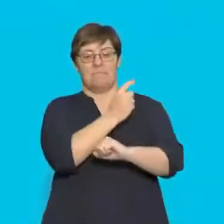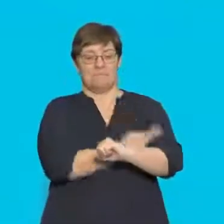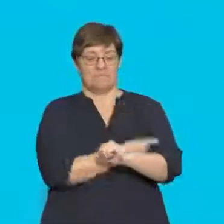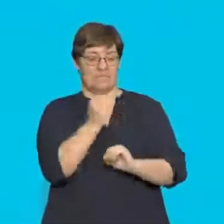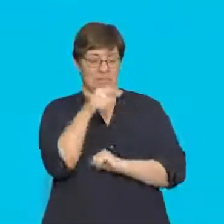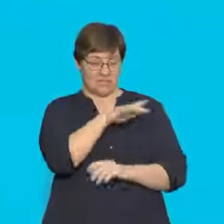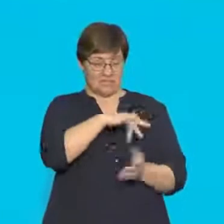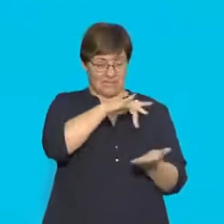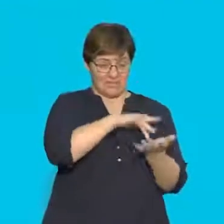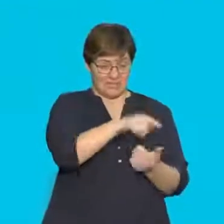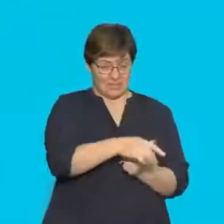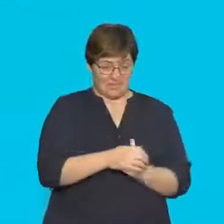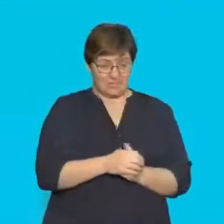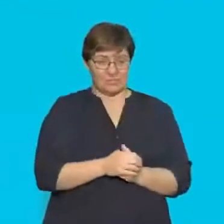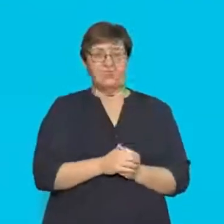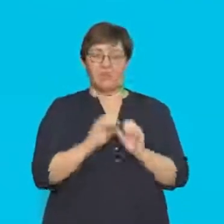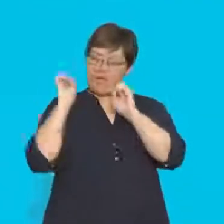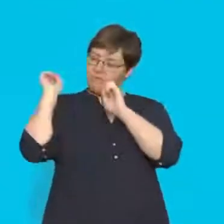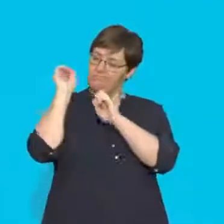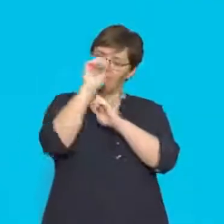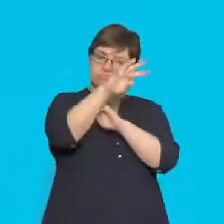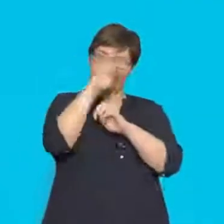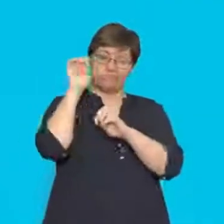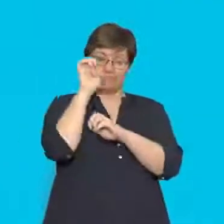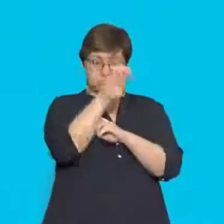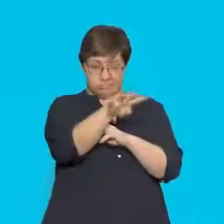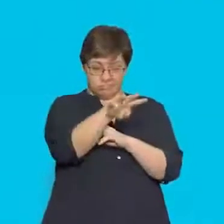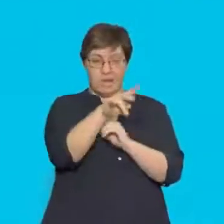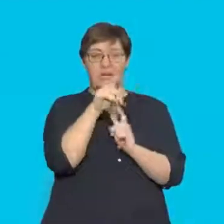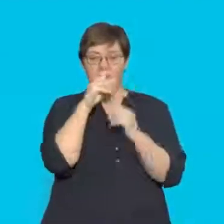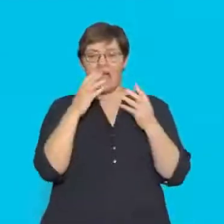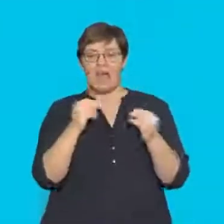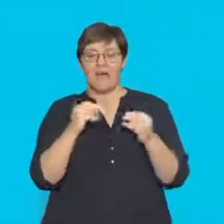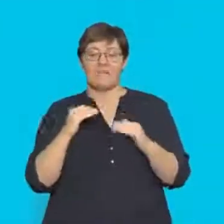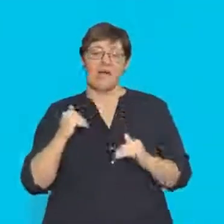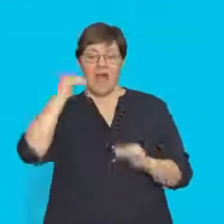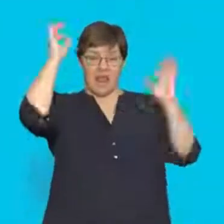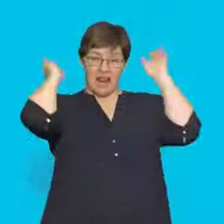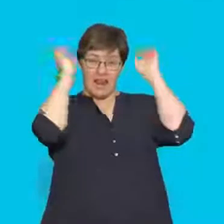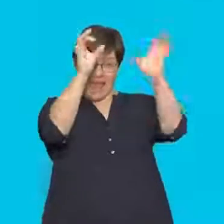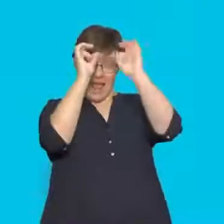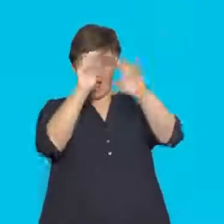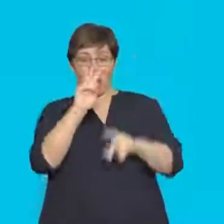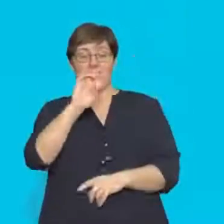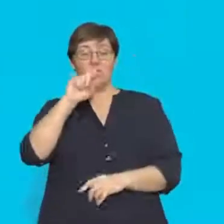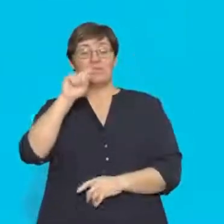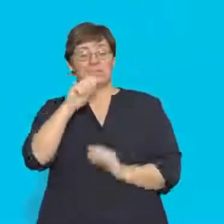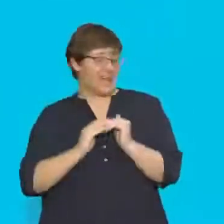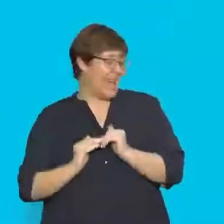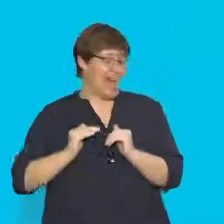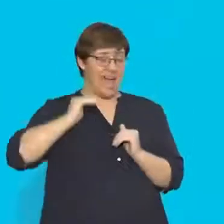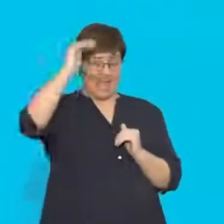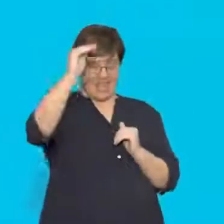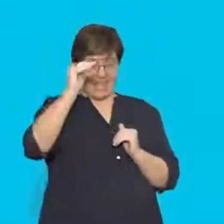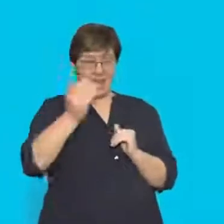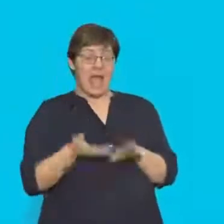those grid lines that you see strewn across the country, we find that we've got high voltage lines and they're